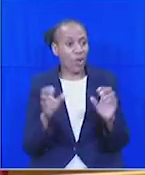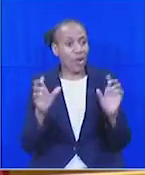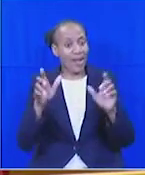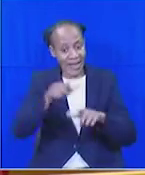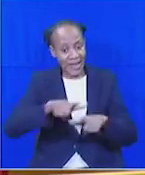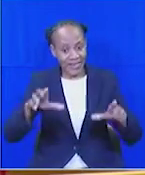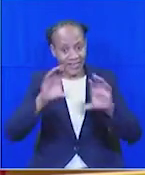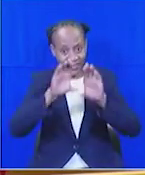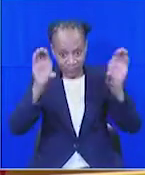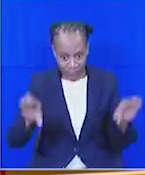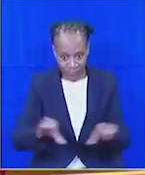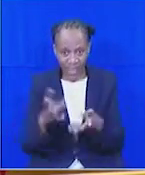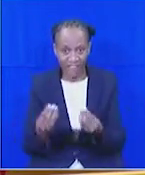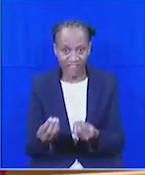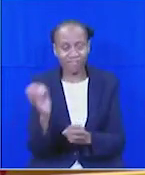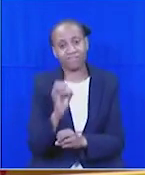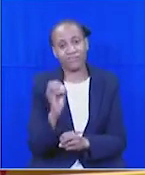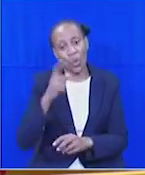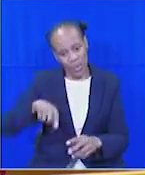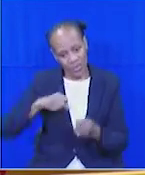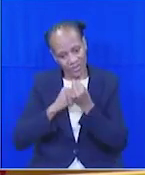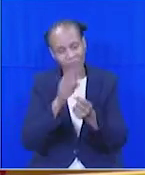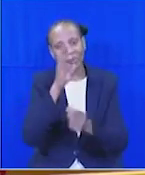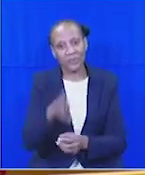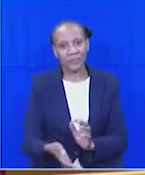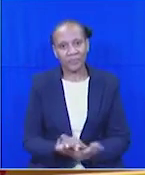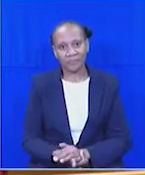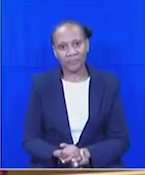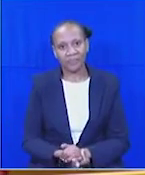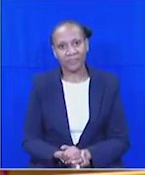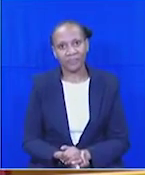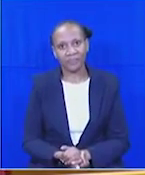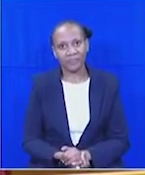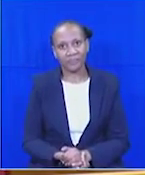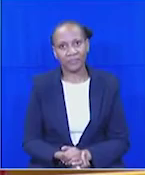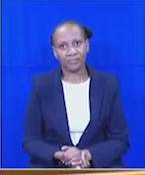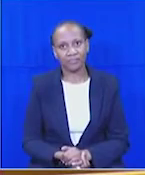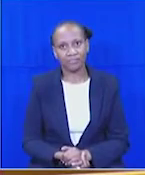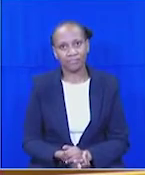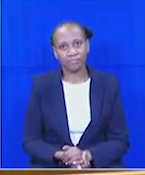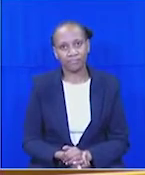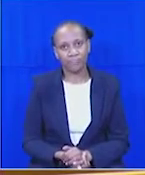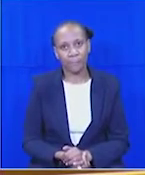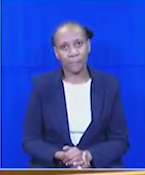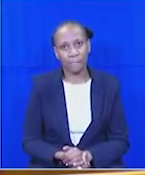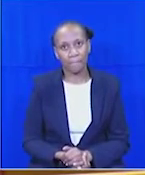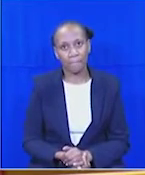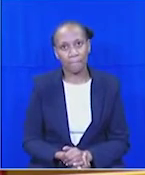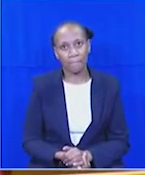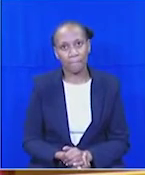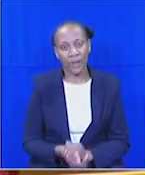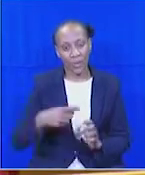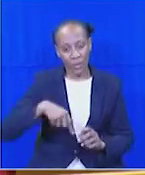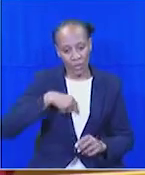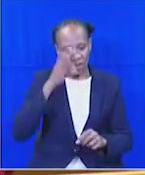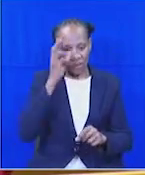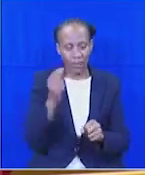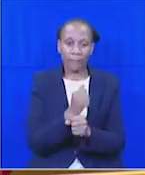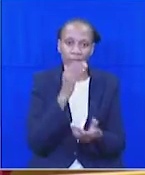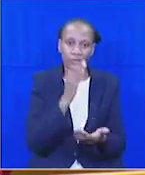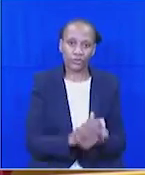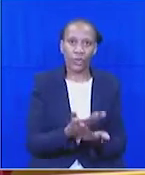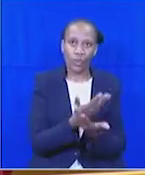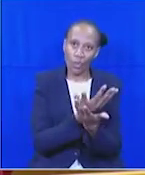land. Our approach to agricultural development, thank you, Annette, will ensure that